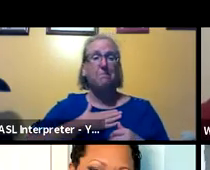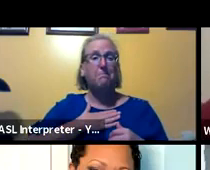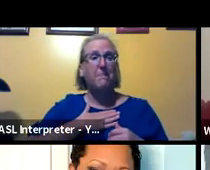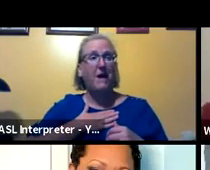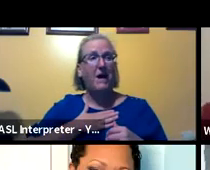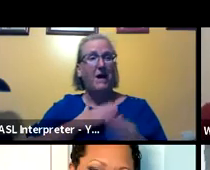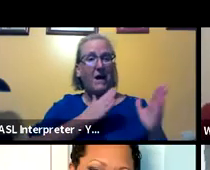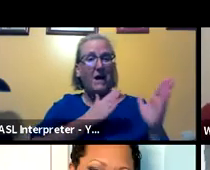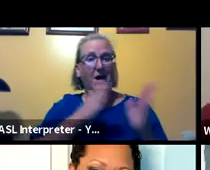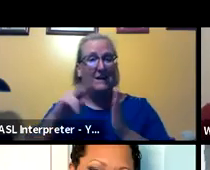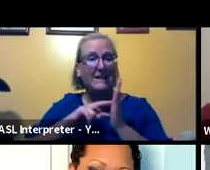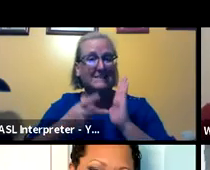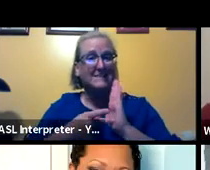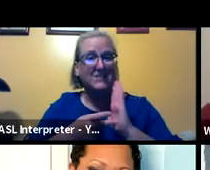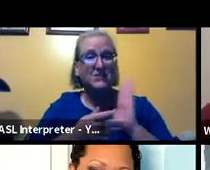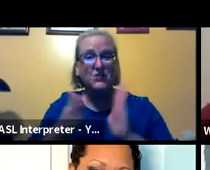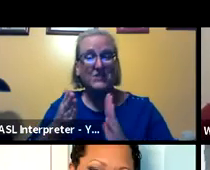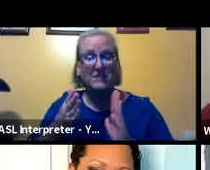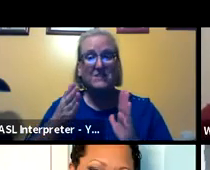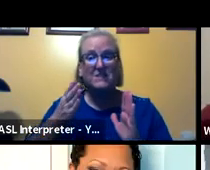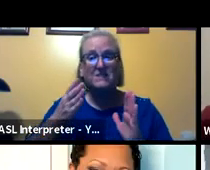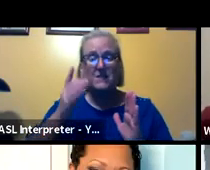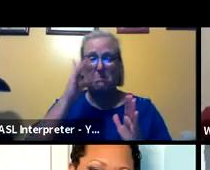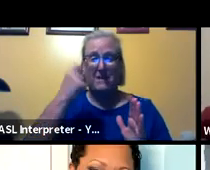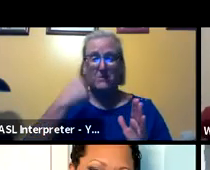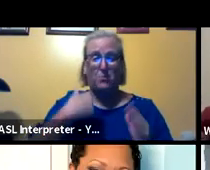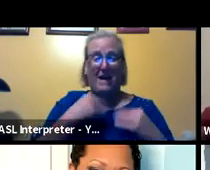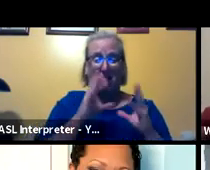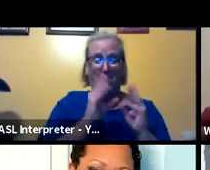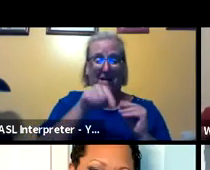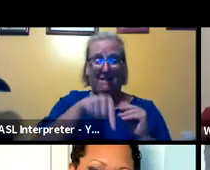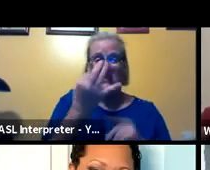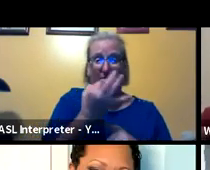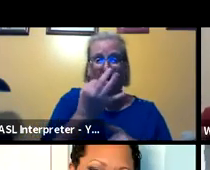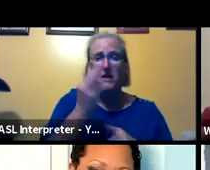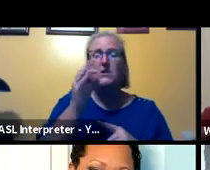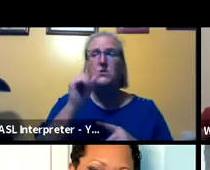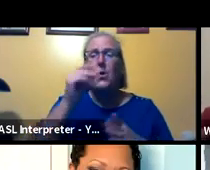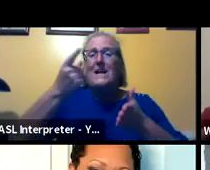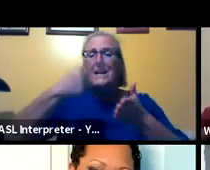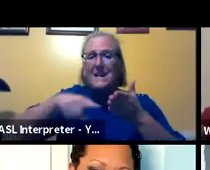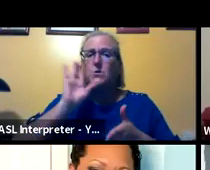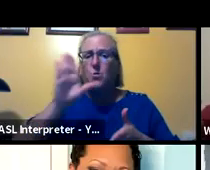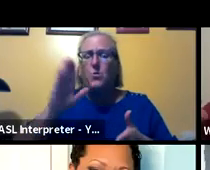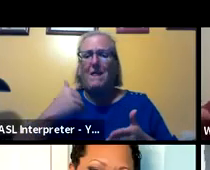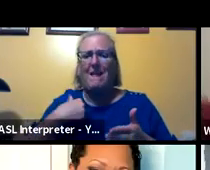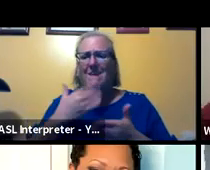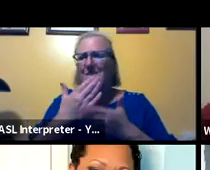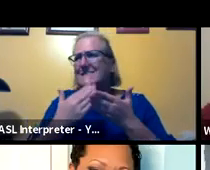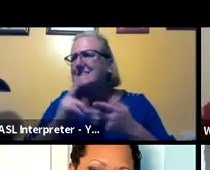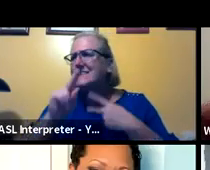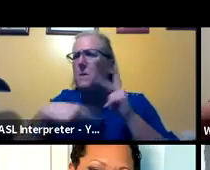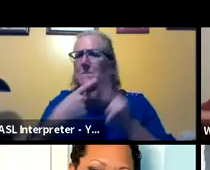on Friday, but it's my intention next week to do some sort of